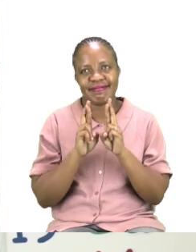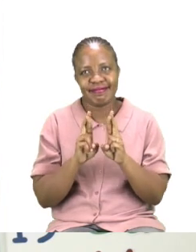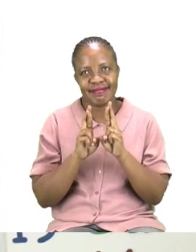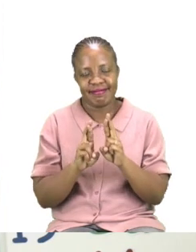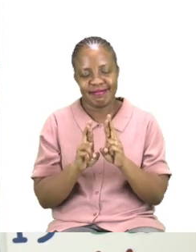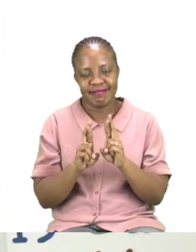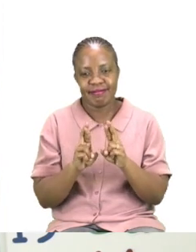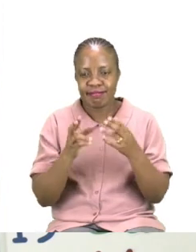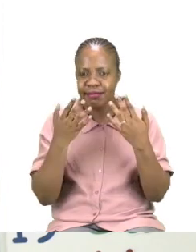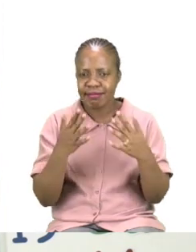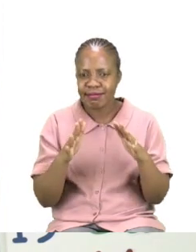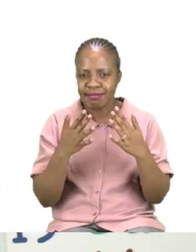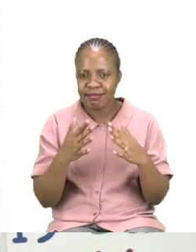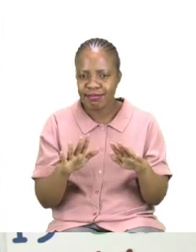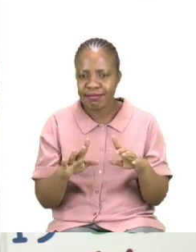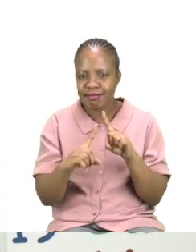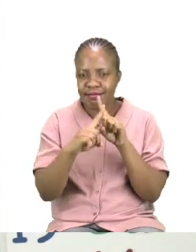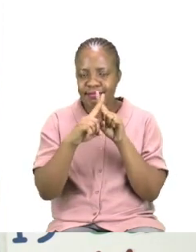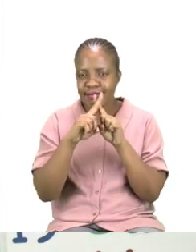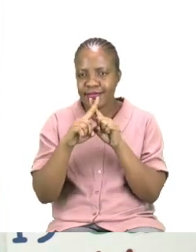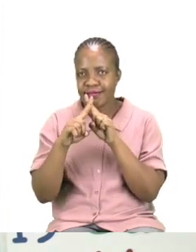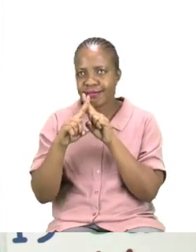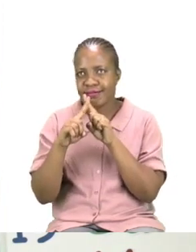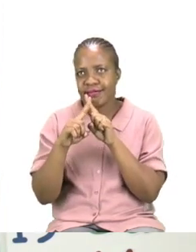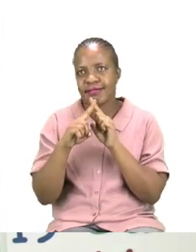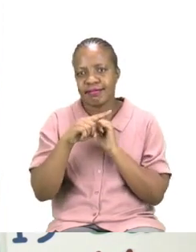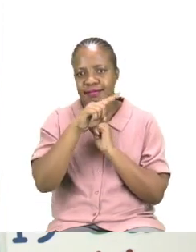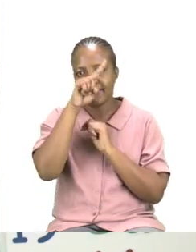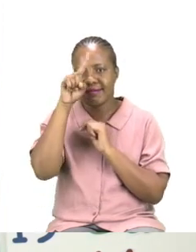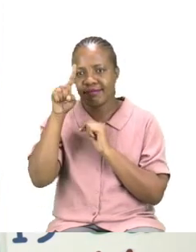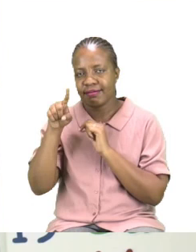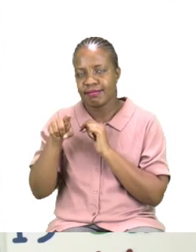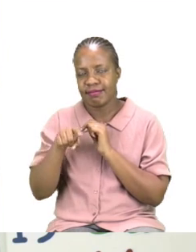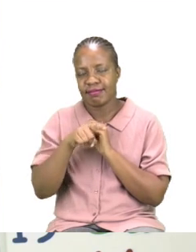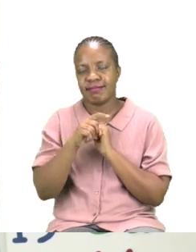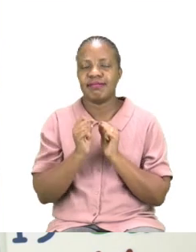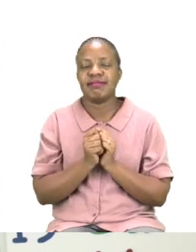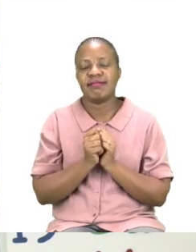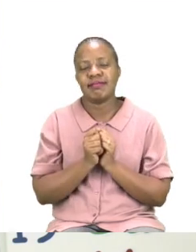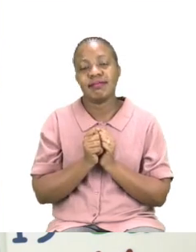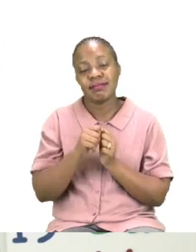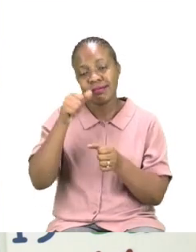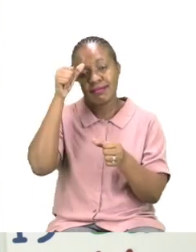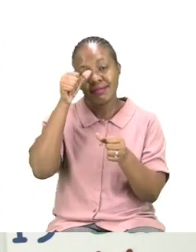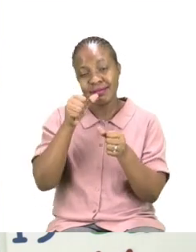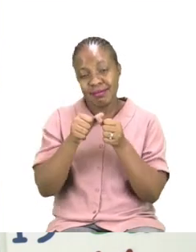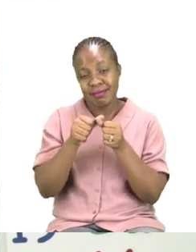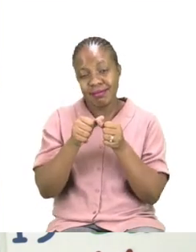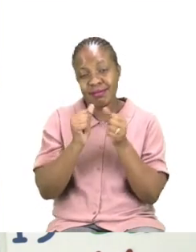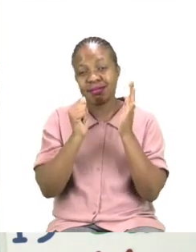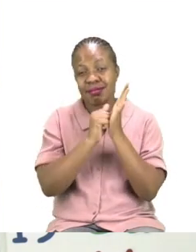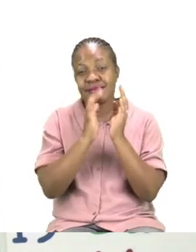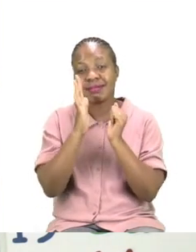your multiplication circle. Remember, maths is important for us and it becomes easy